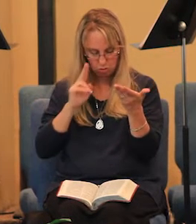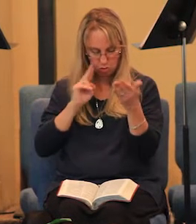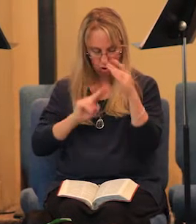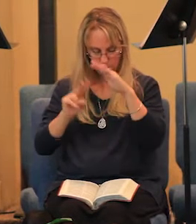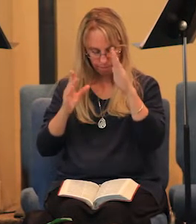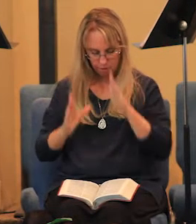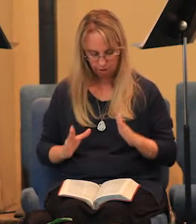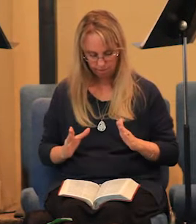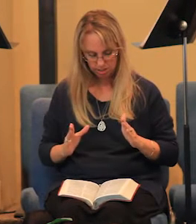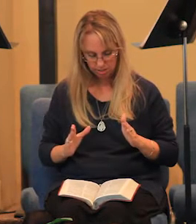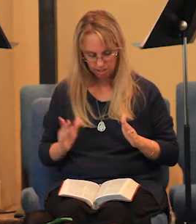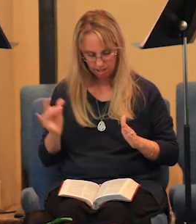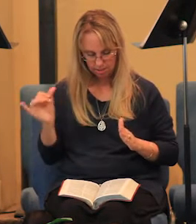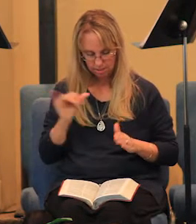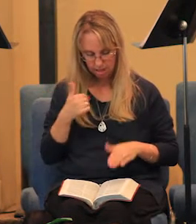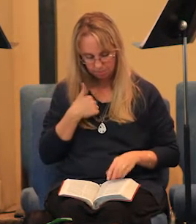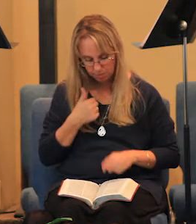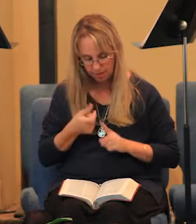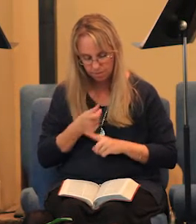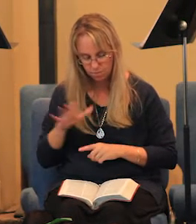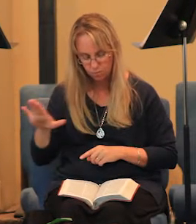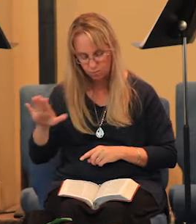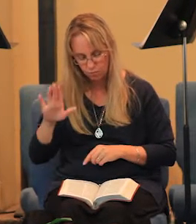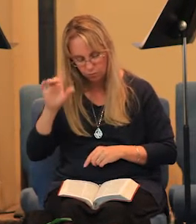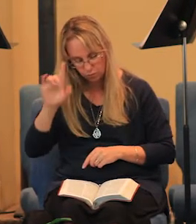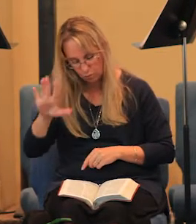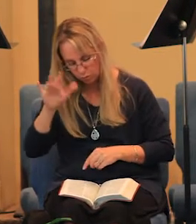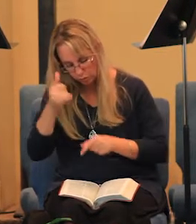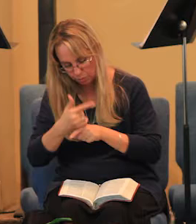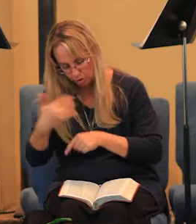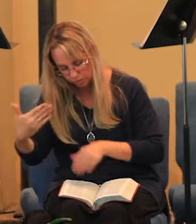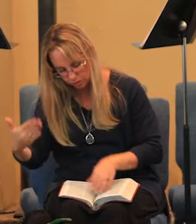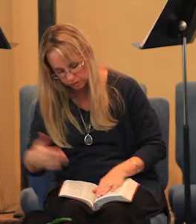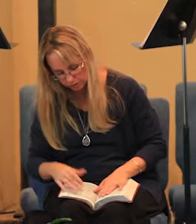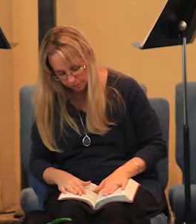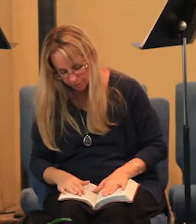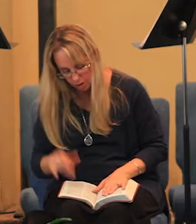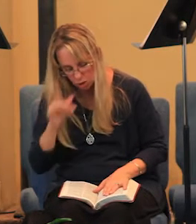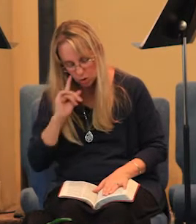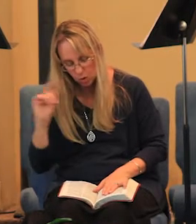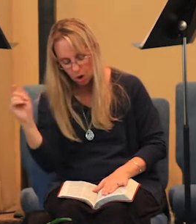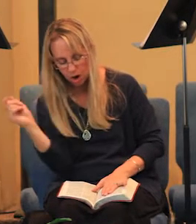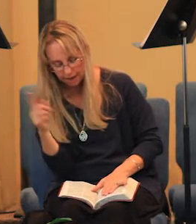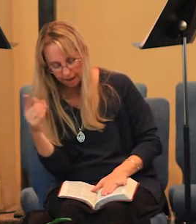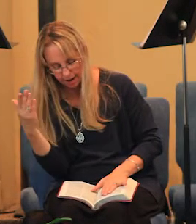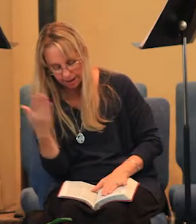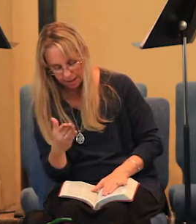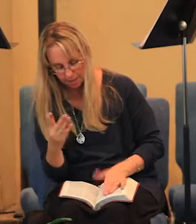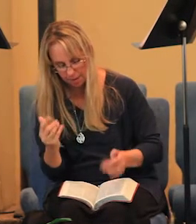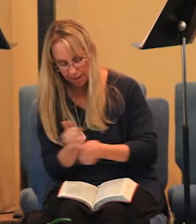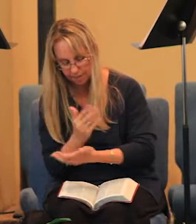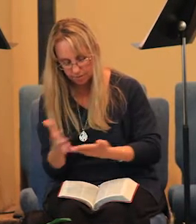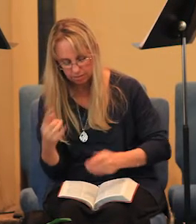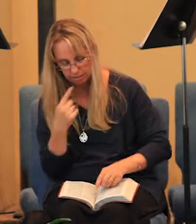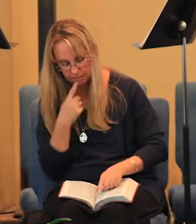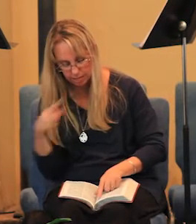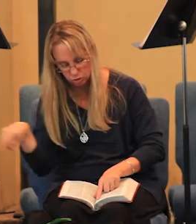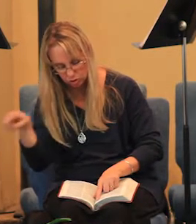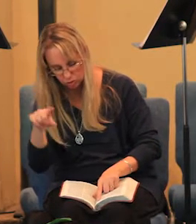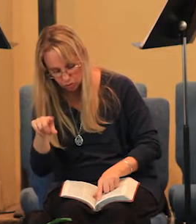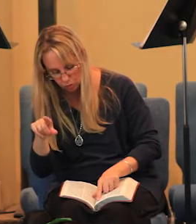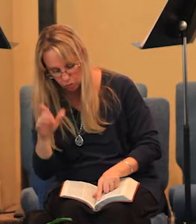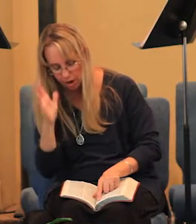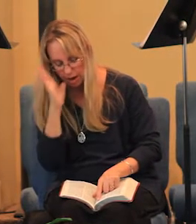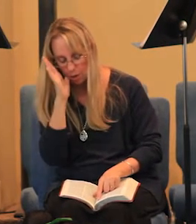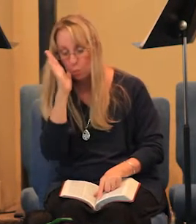prophet like me from your brethren. To him you shall give heed to everything he says to you, and